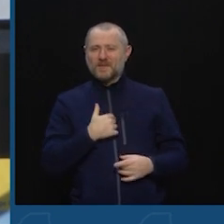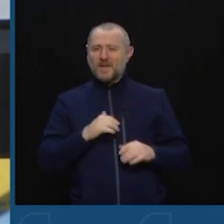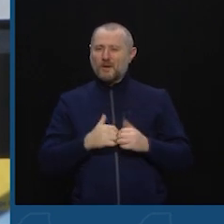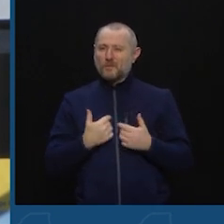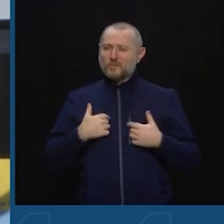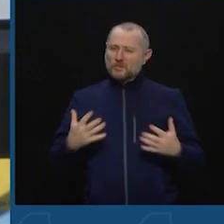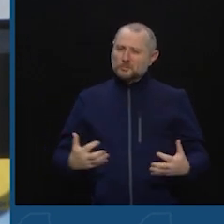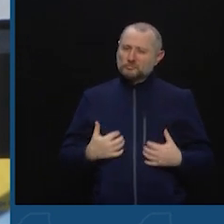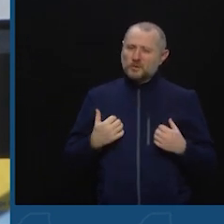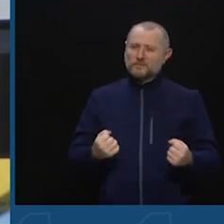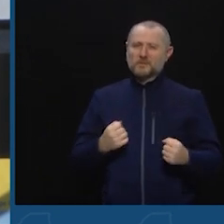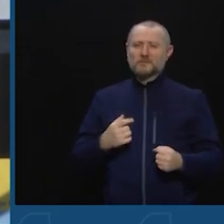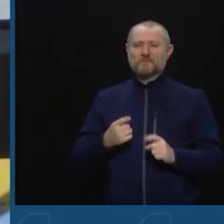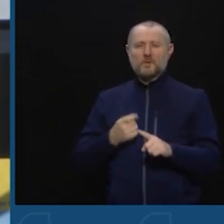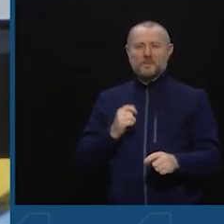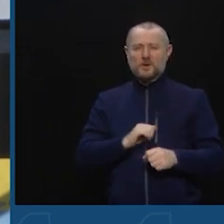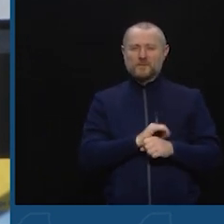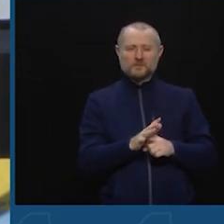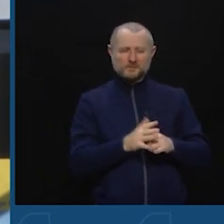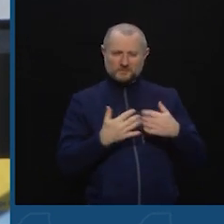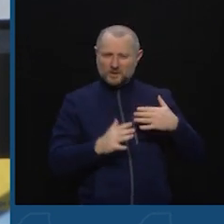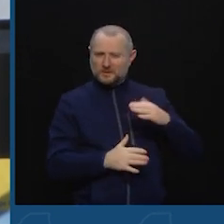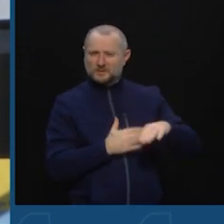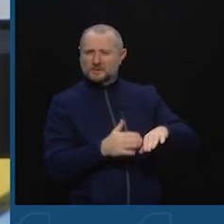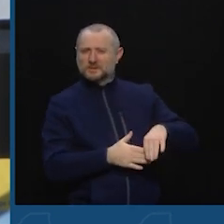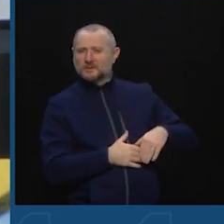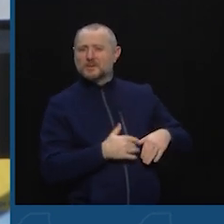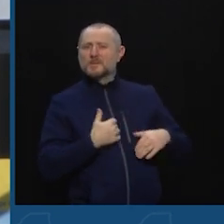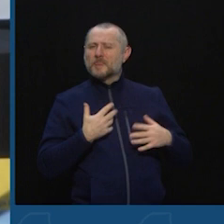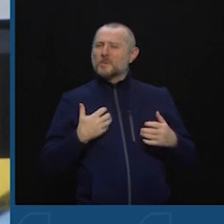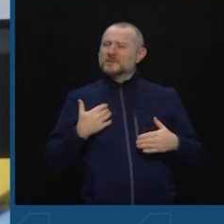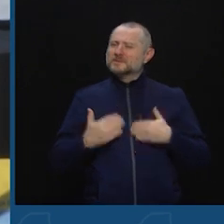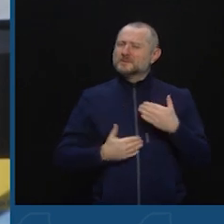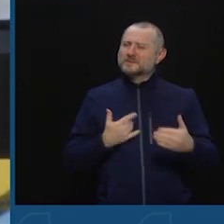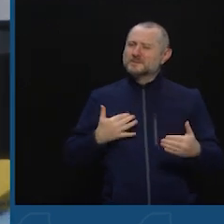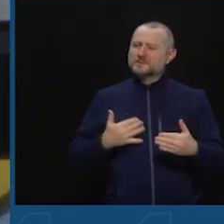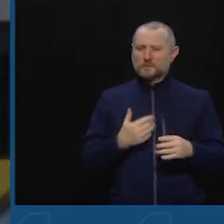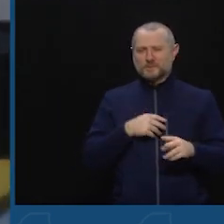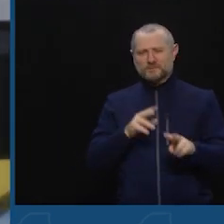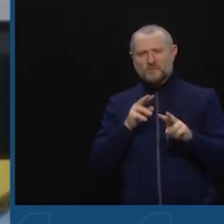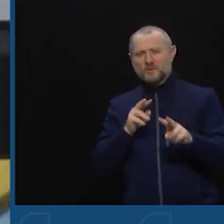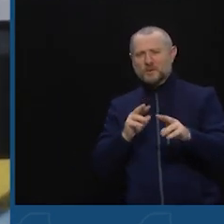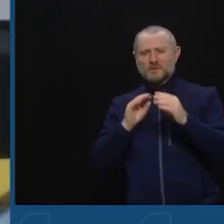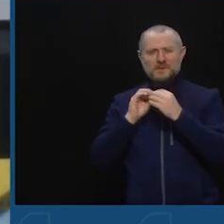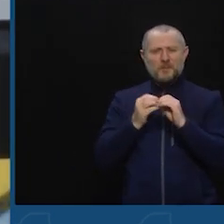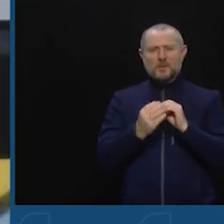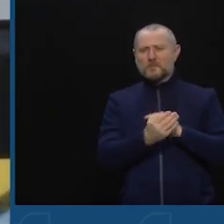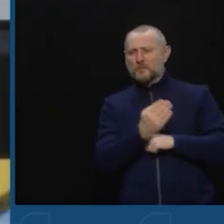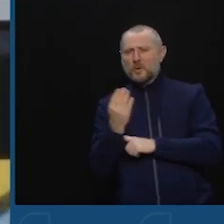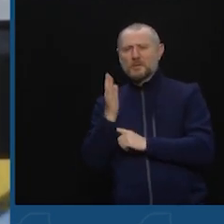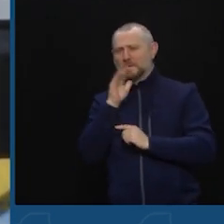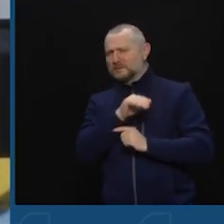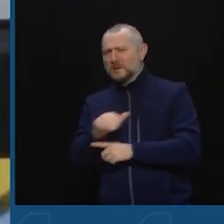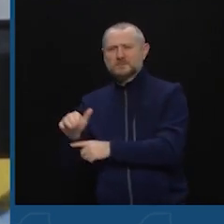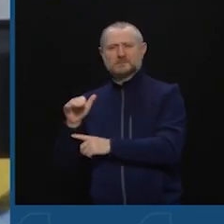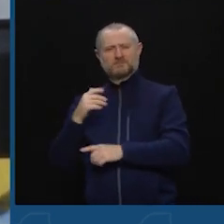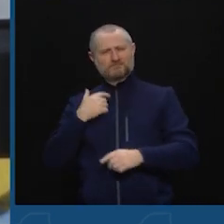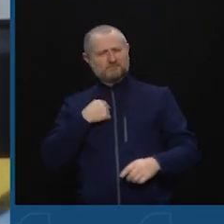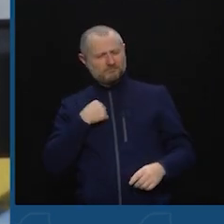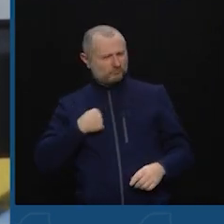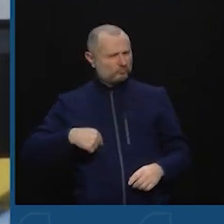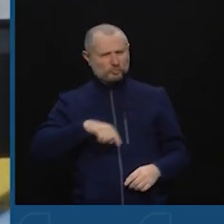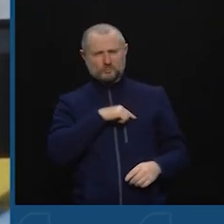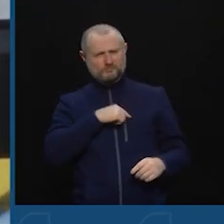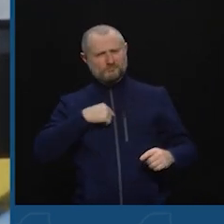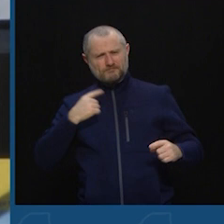as the pandemic. And we are almost there, my friends. I watch the numbers morning, noon, and night. We're getting to a much better place, and there will